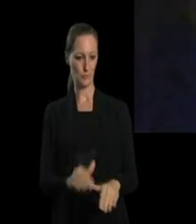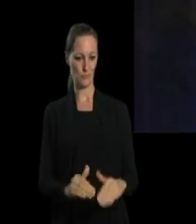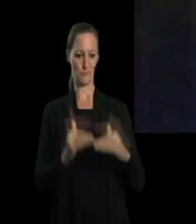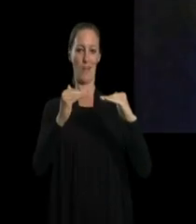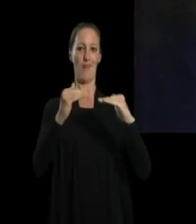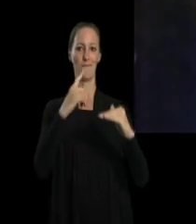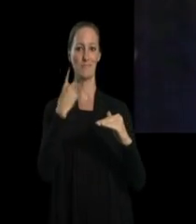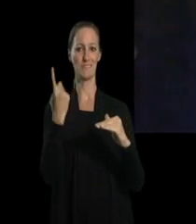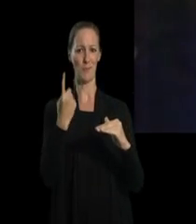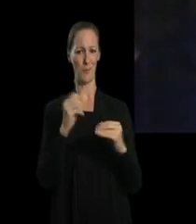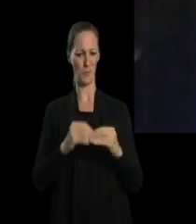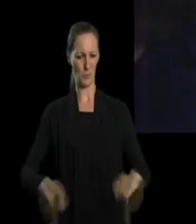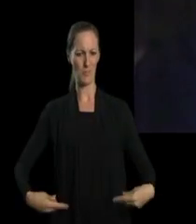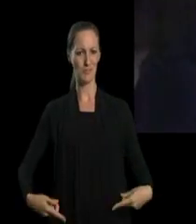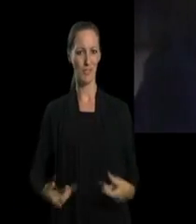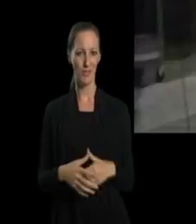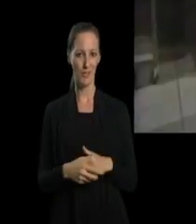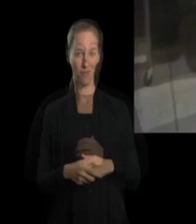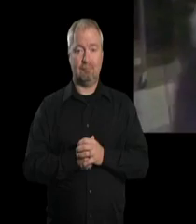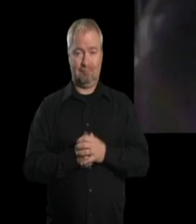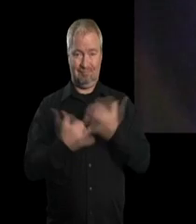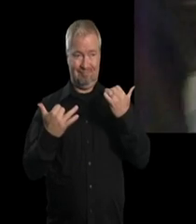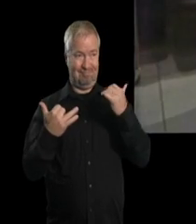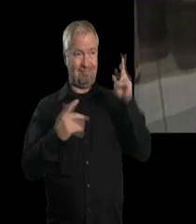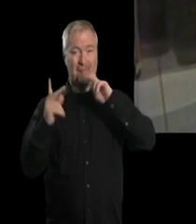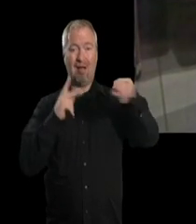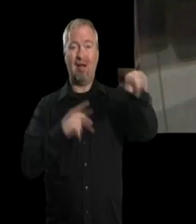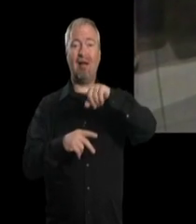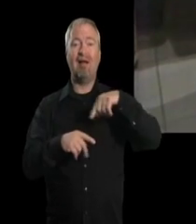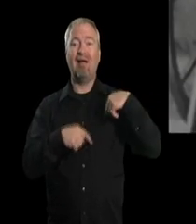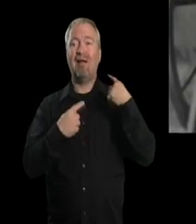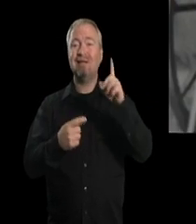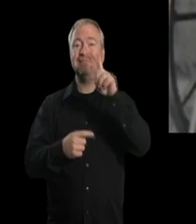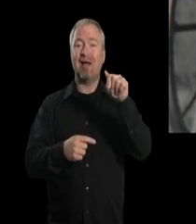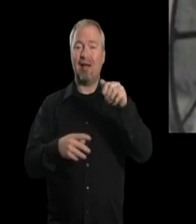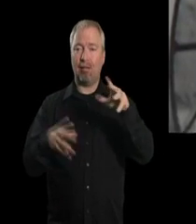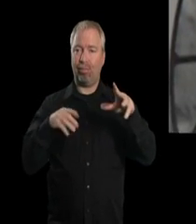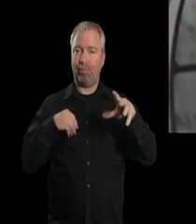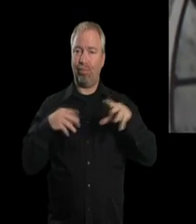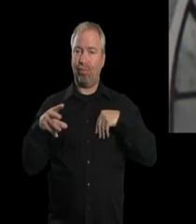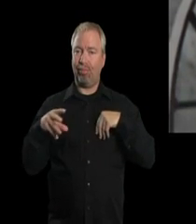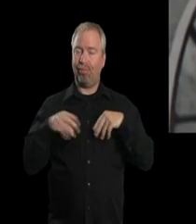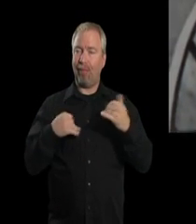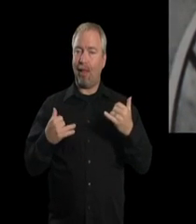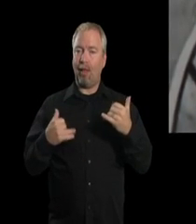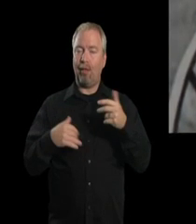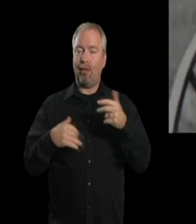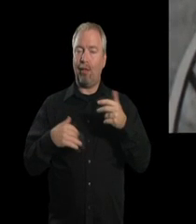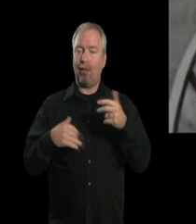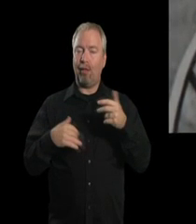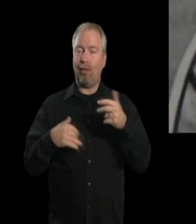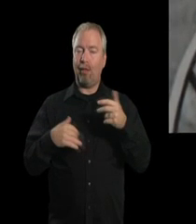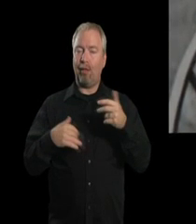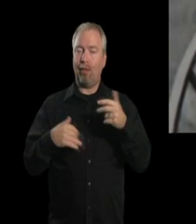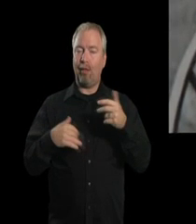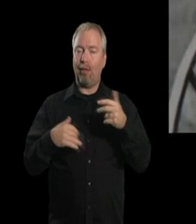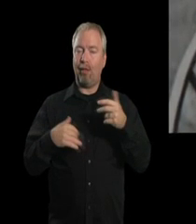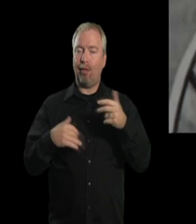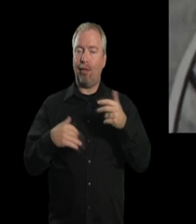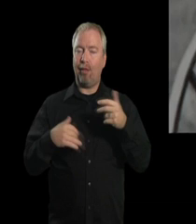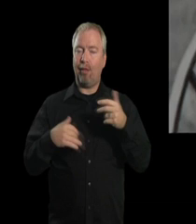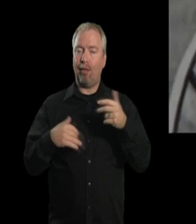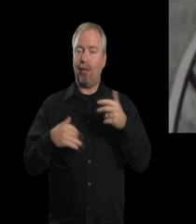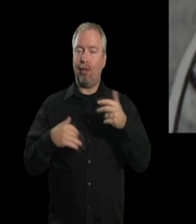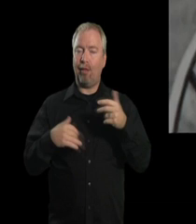is too high for somebody in a wheelchair to be using. Folks with disabilities have become acquiescent. Black and white film and